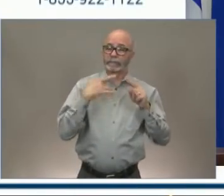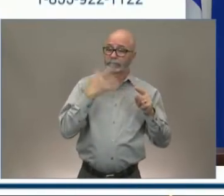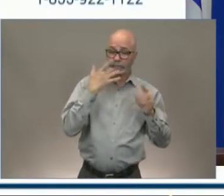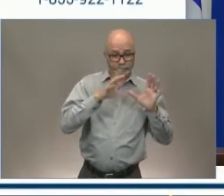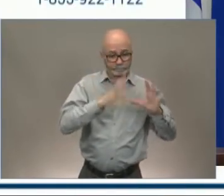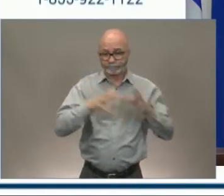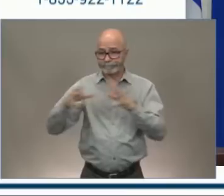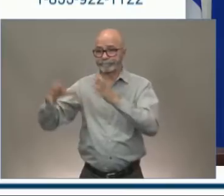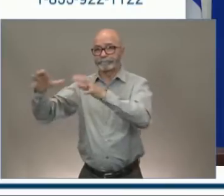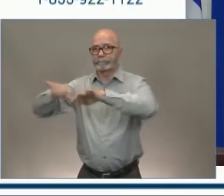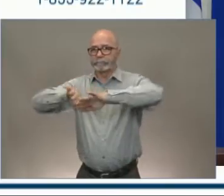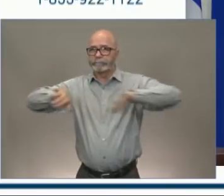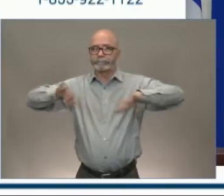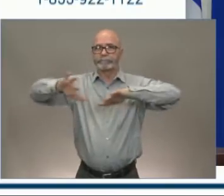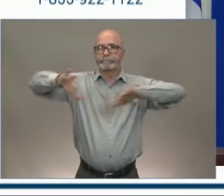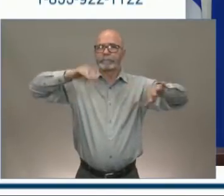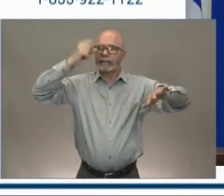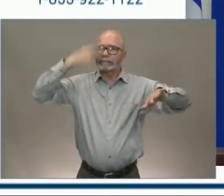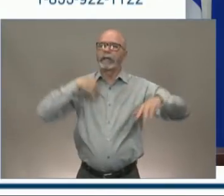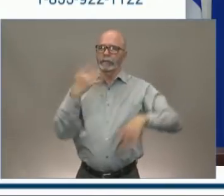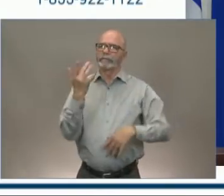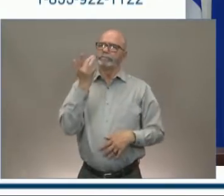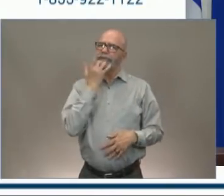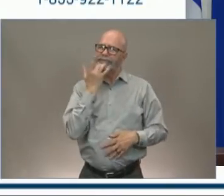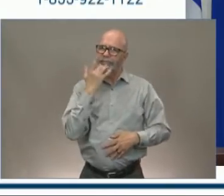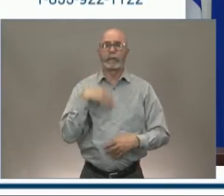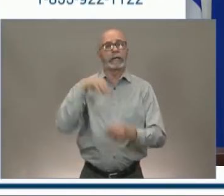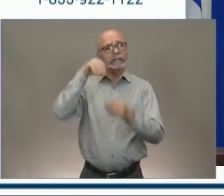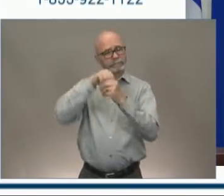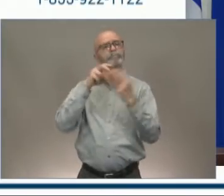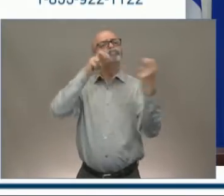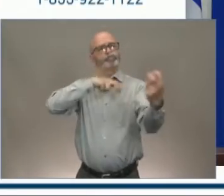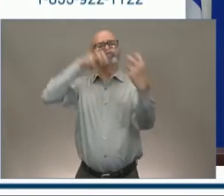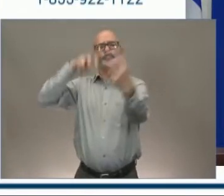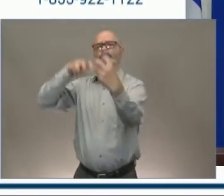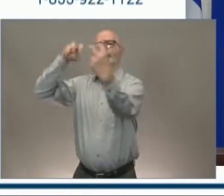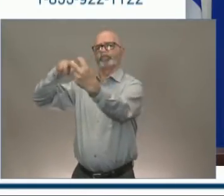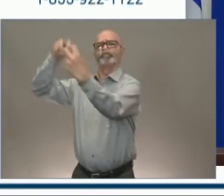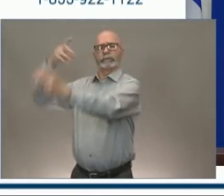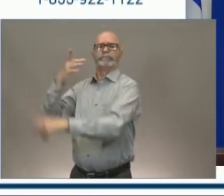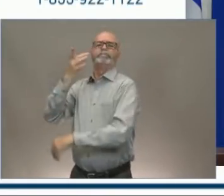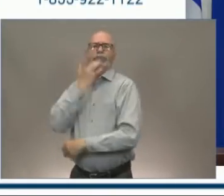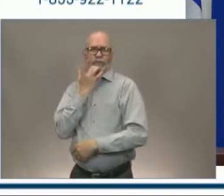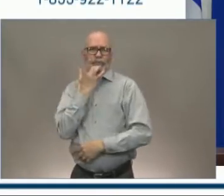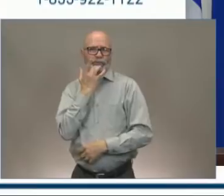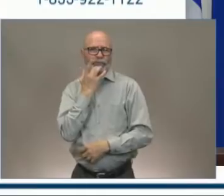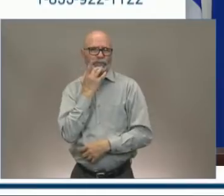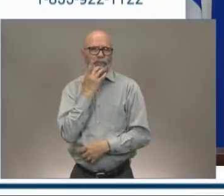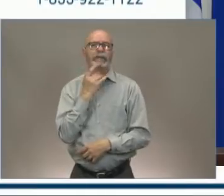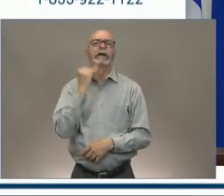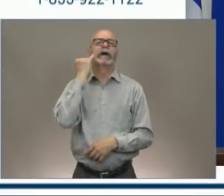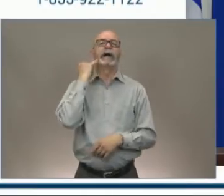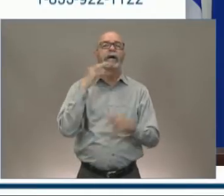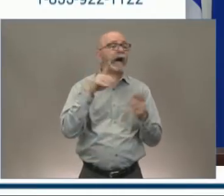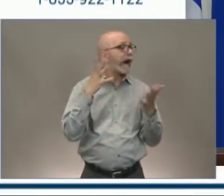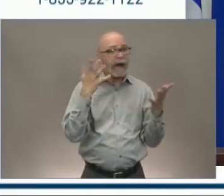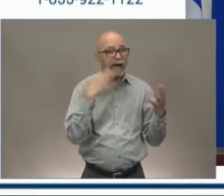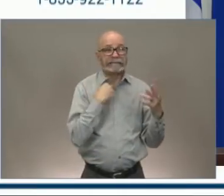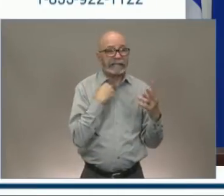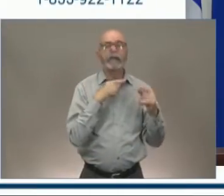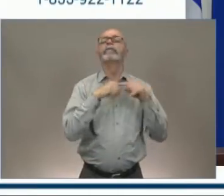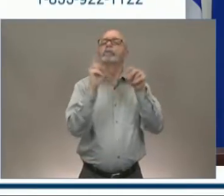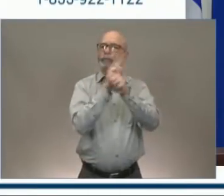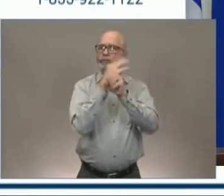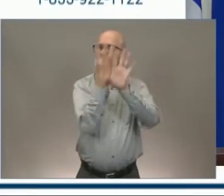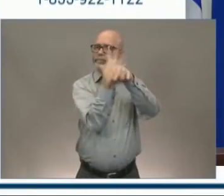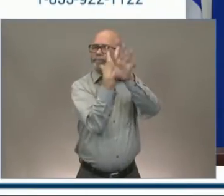went through a leadership campaign where there was challenges in doing that, and we had a lot of virtual discussion and debates, and it's a balance of